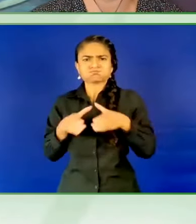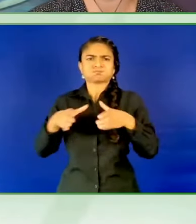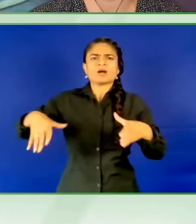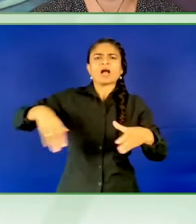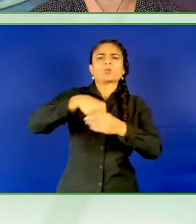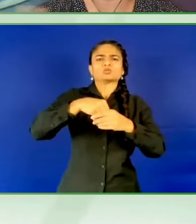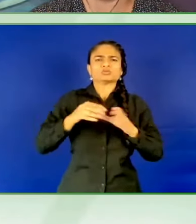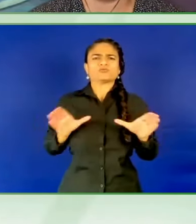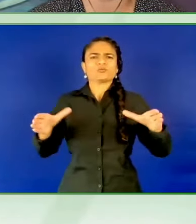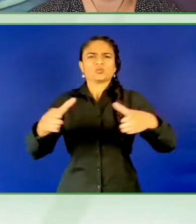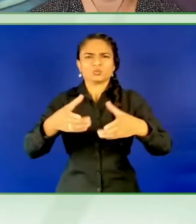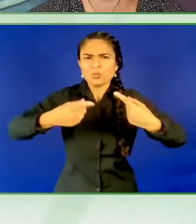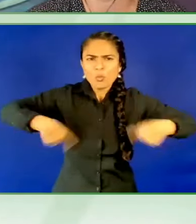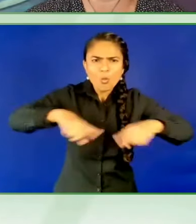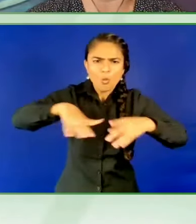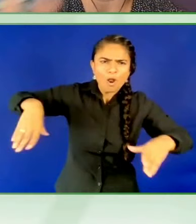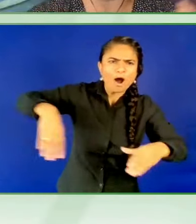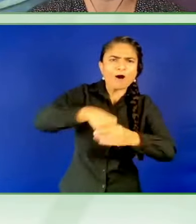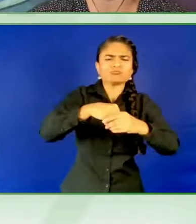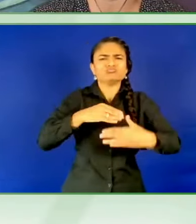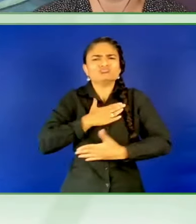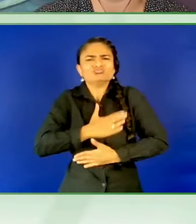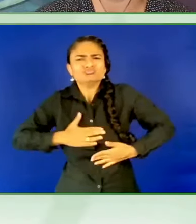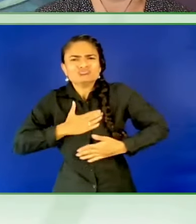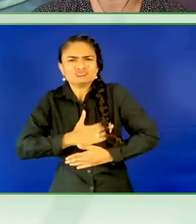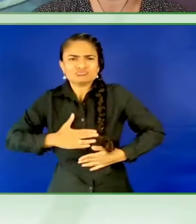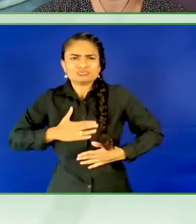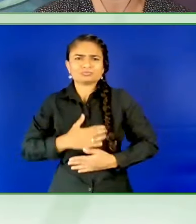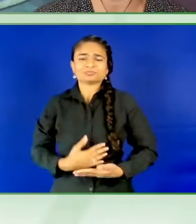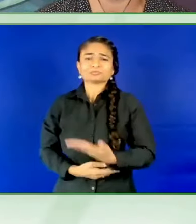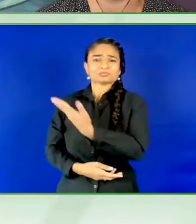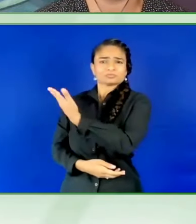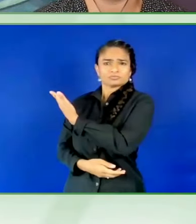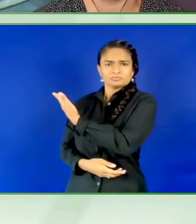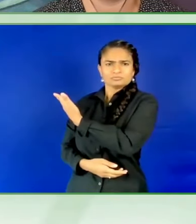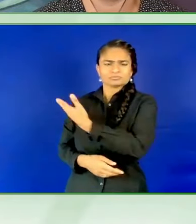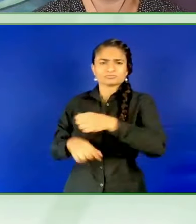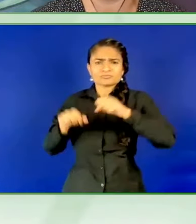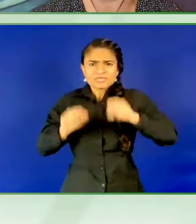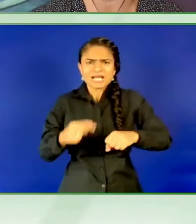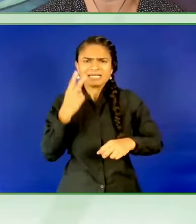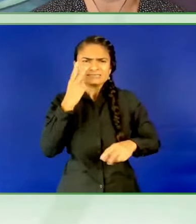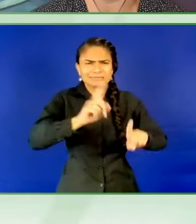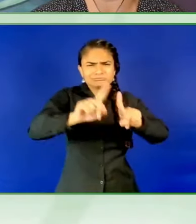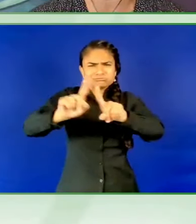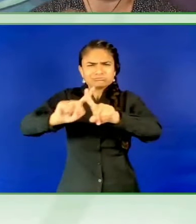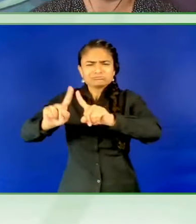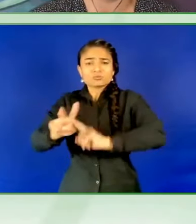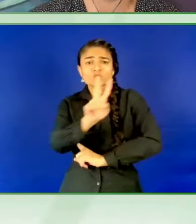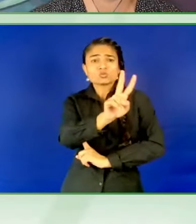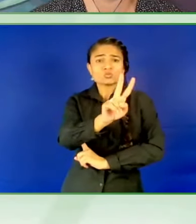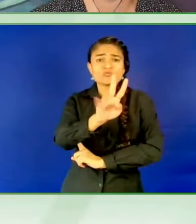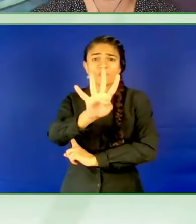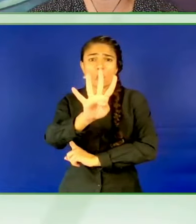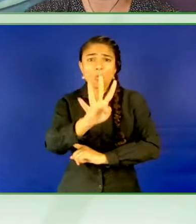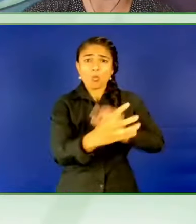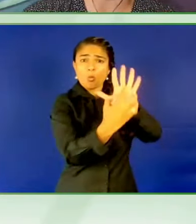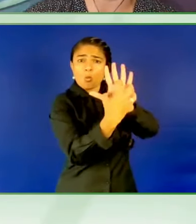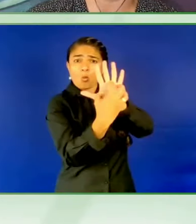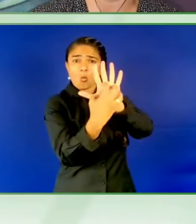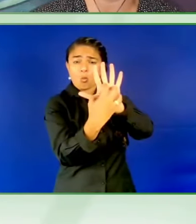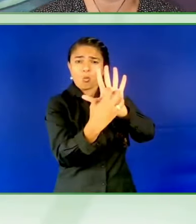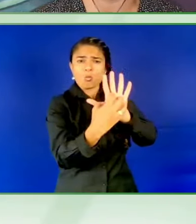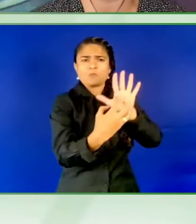universities, projects, a lot of people who belong to this institution and work in this